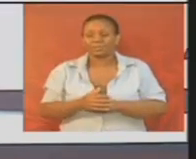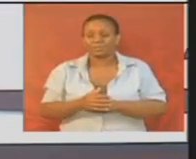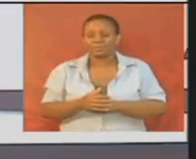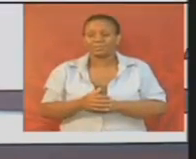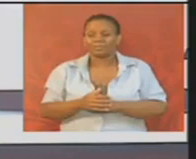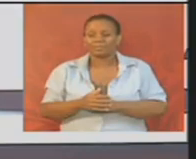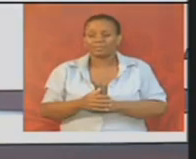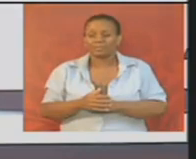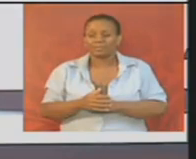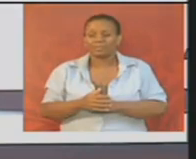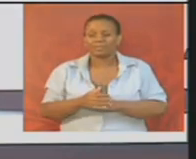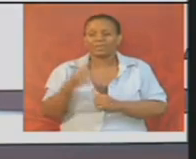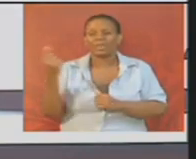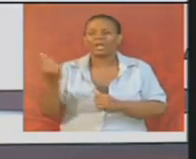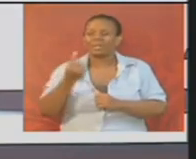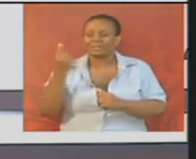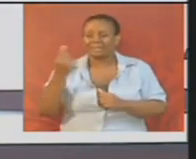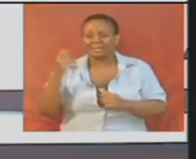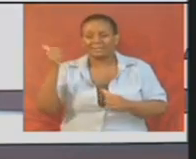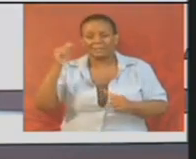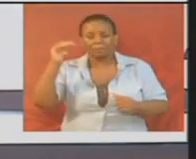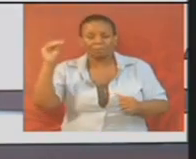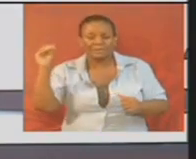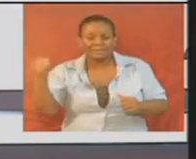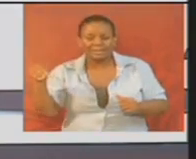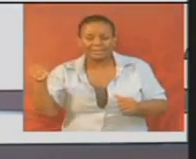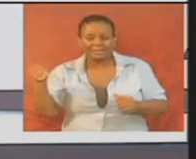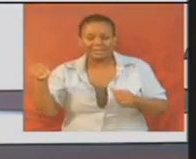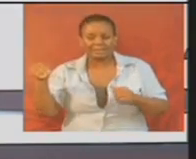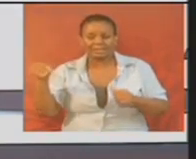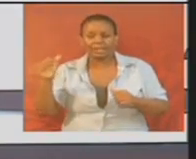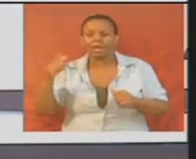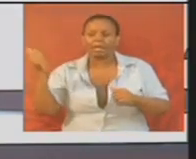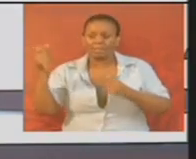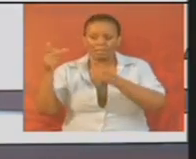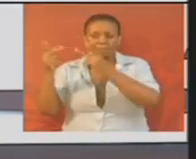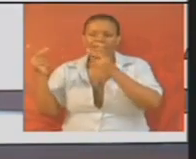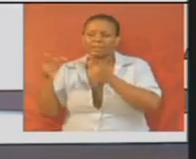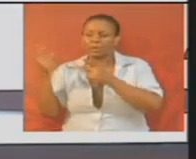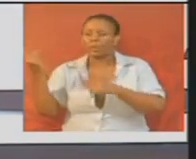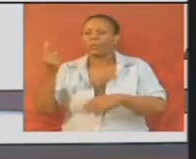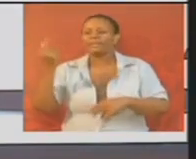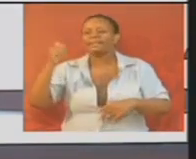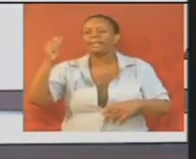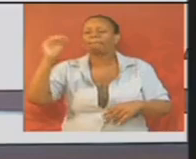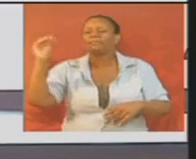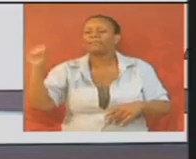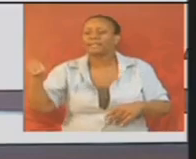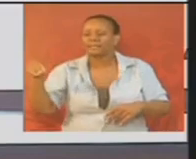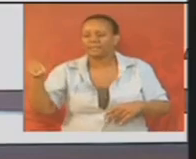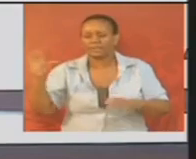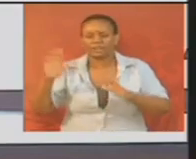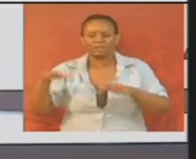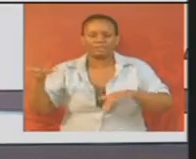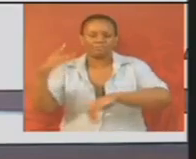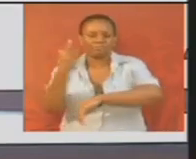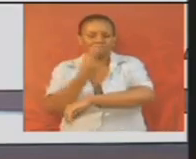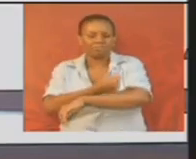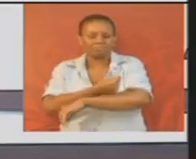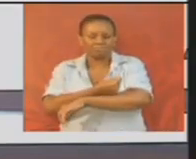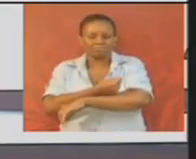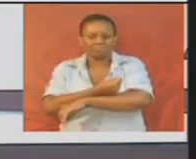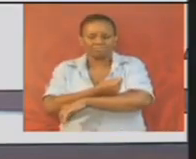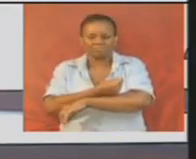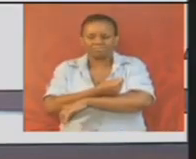10% of the children were vaccinated, resulting in a pertussis outbreak of 13,000 cases